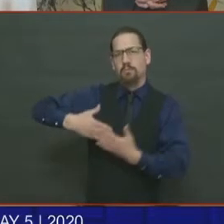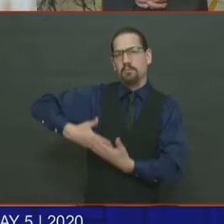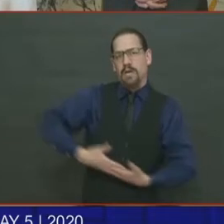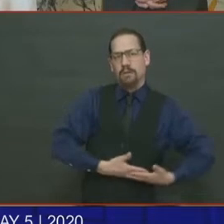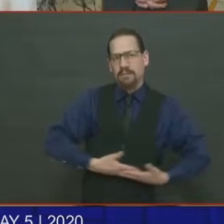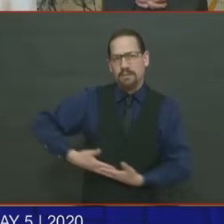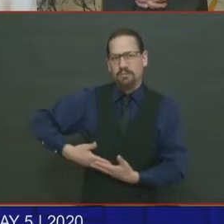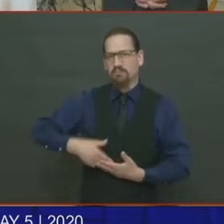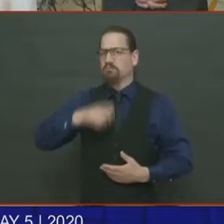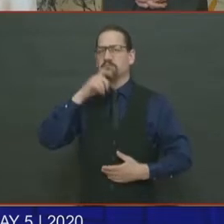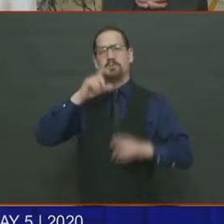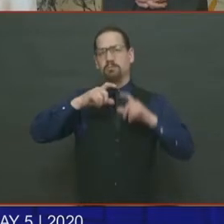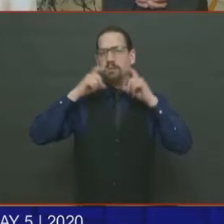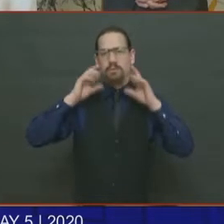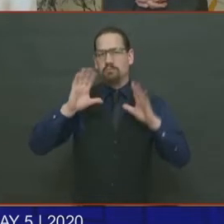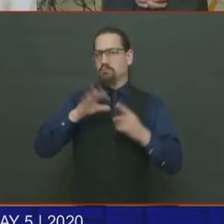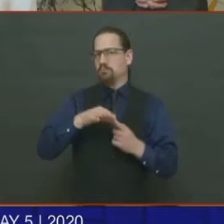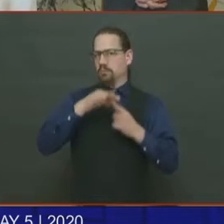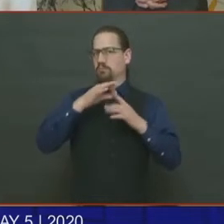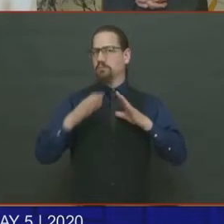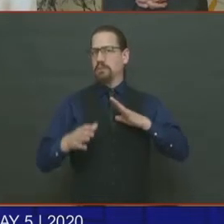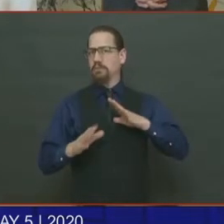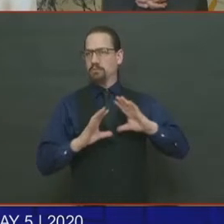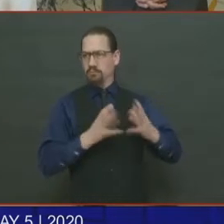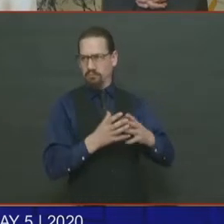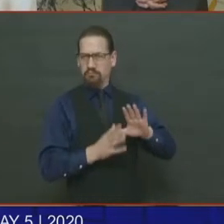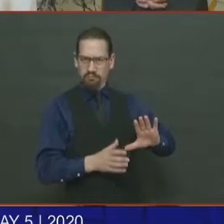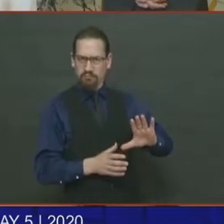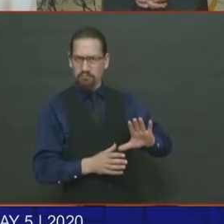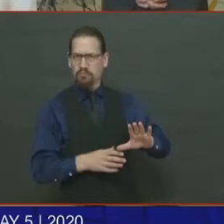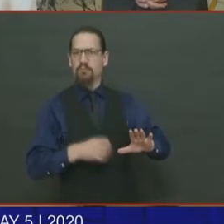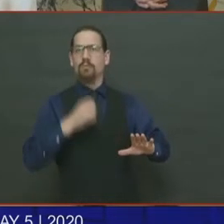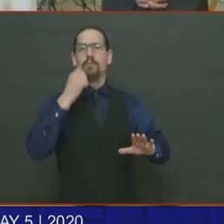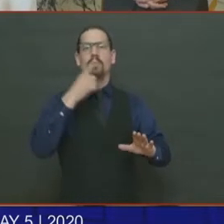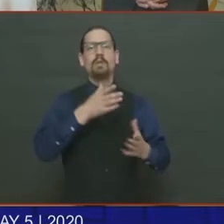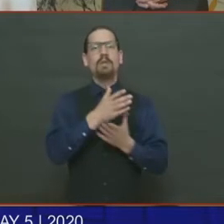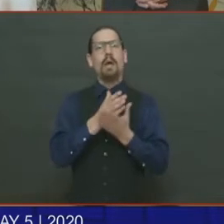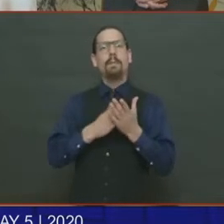with underlying health and breathing conditions, which would make it unsafe to wear a mask.